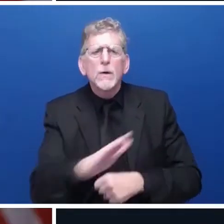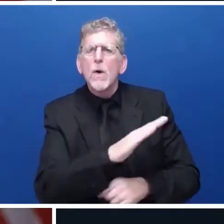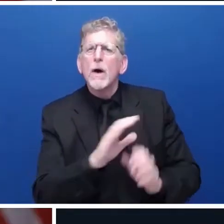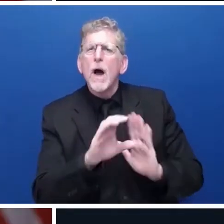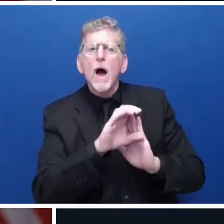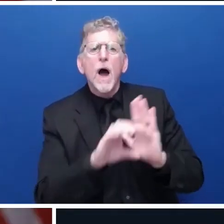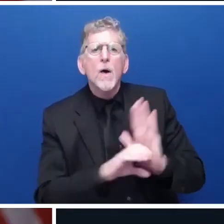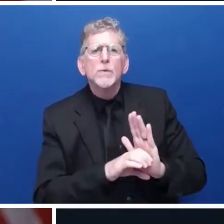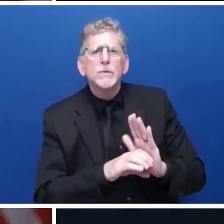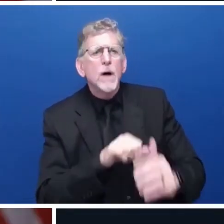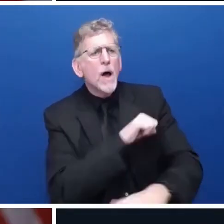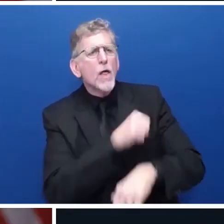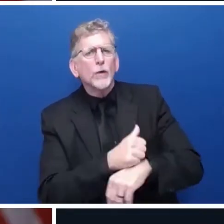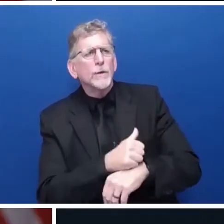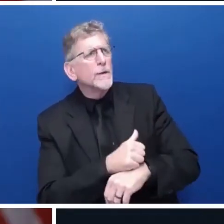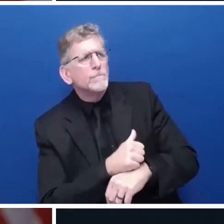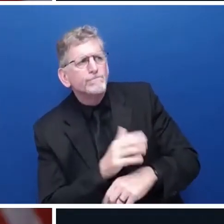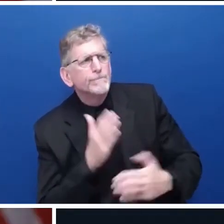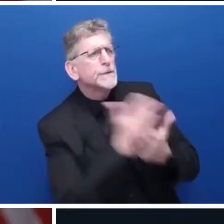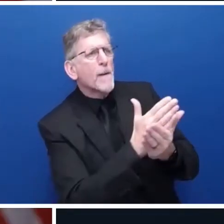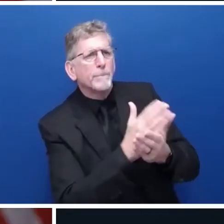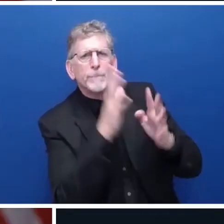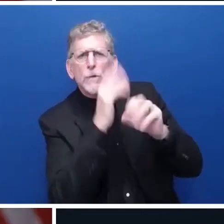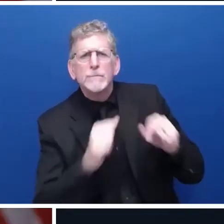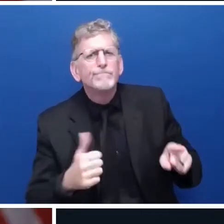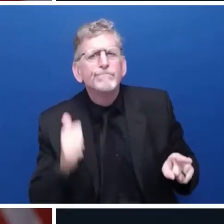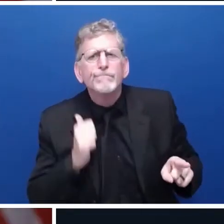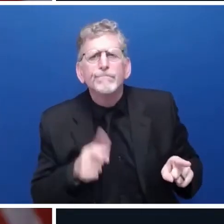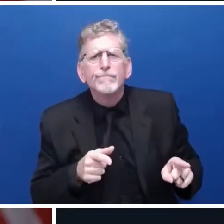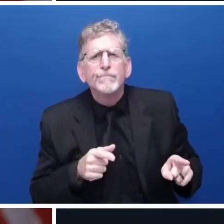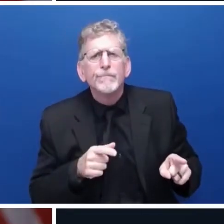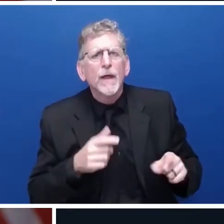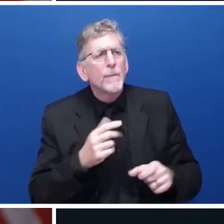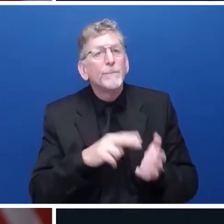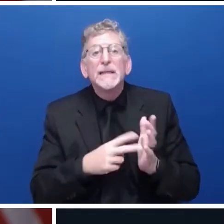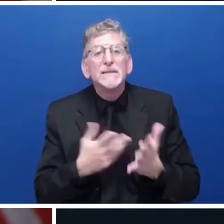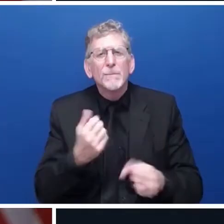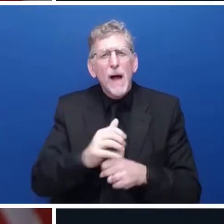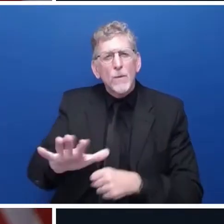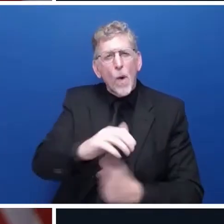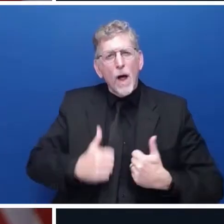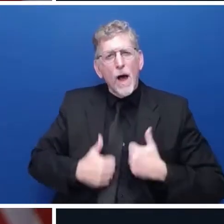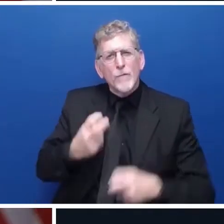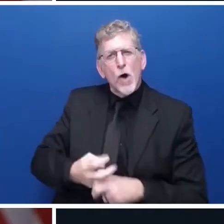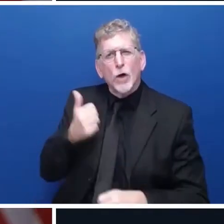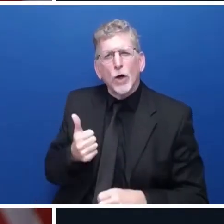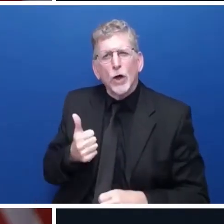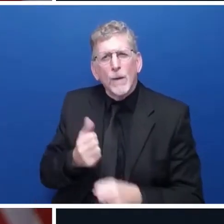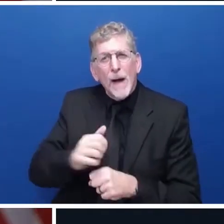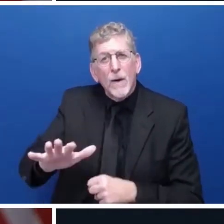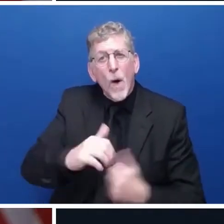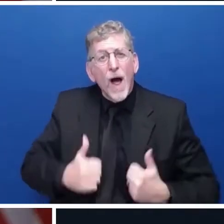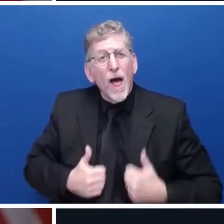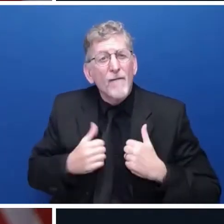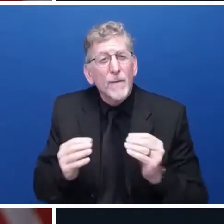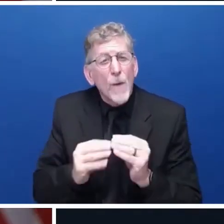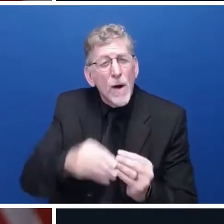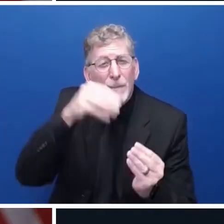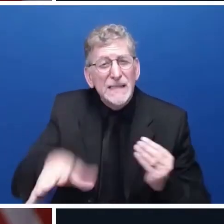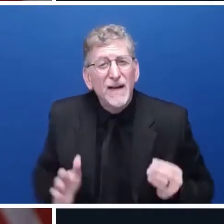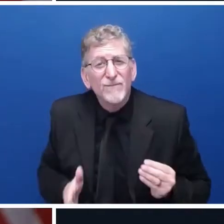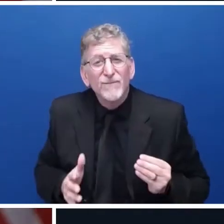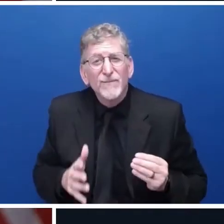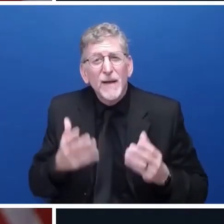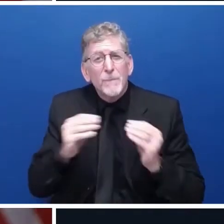see a doctor. Rural health clinics in Virginia and across the country are already closing their doors thanks to